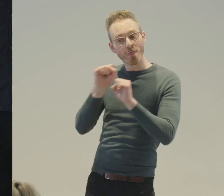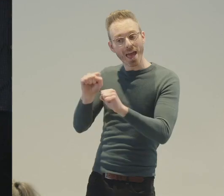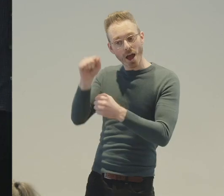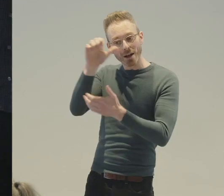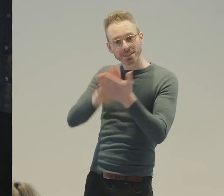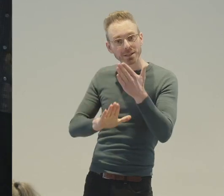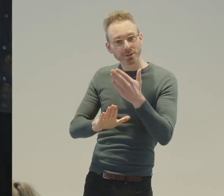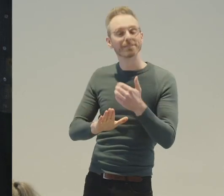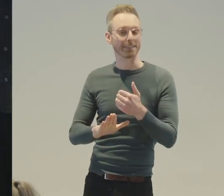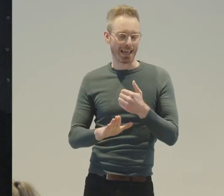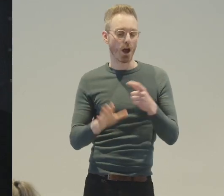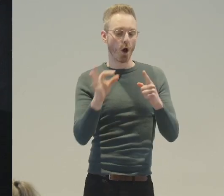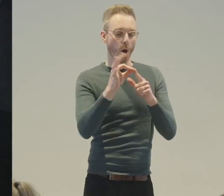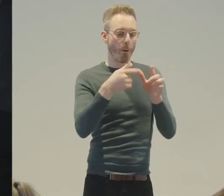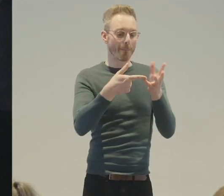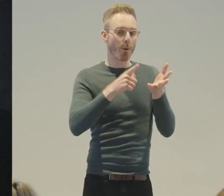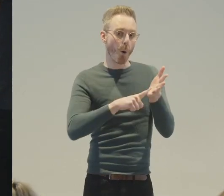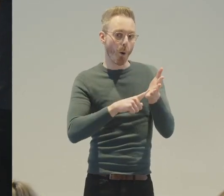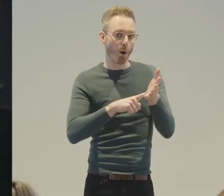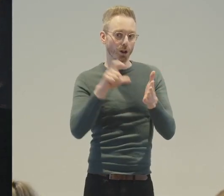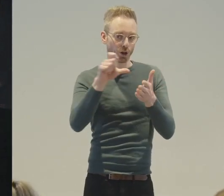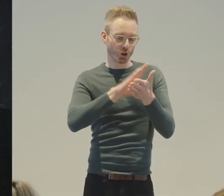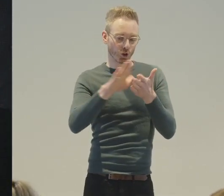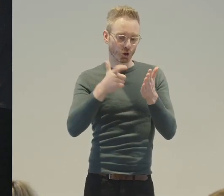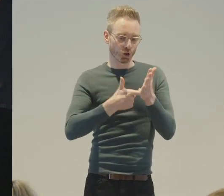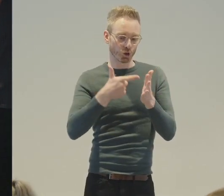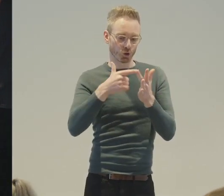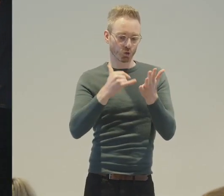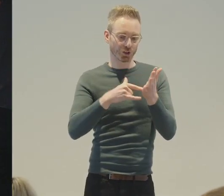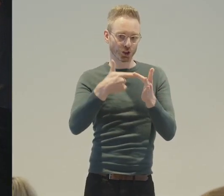to come up on stage. Woo!